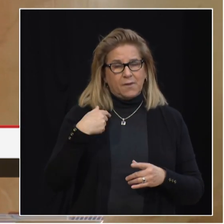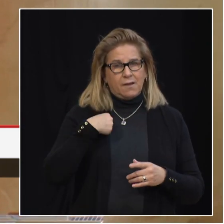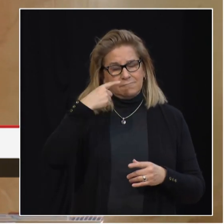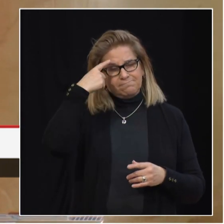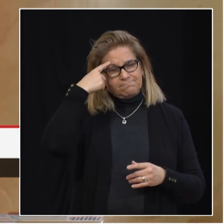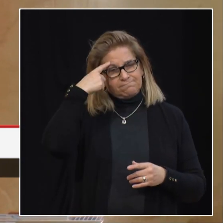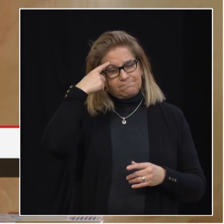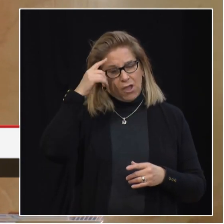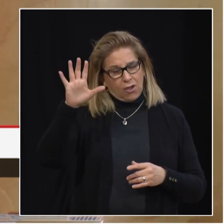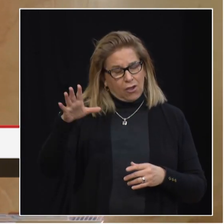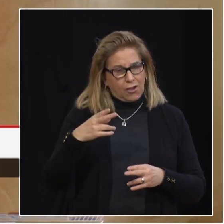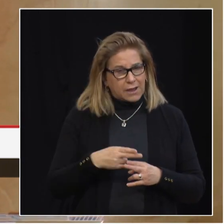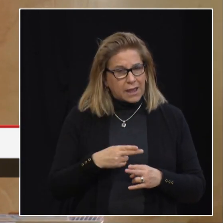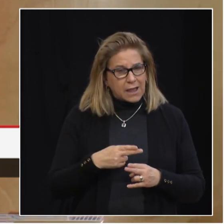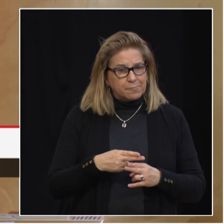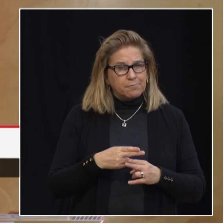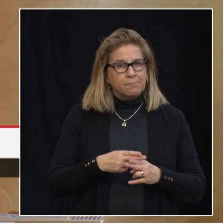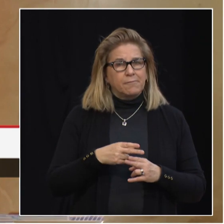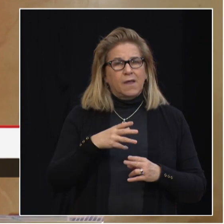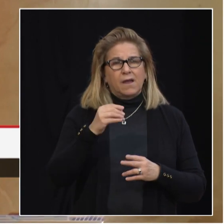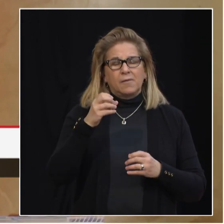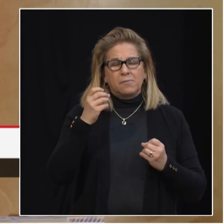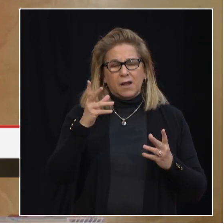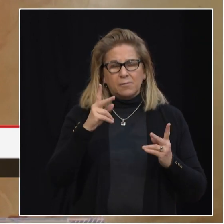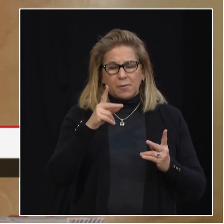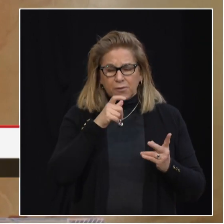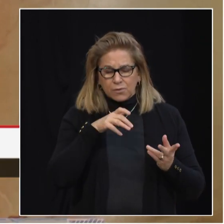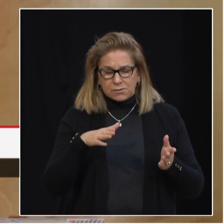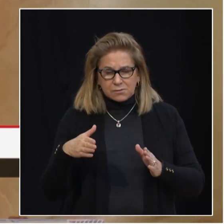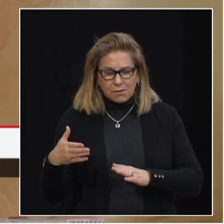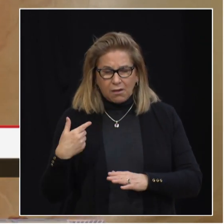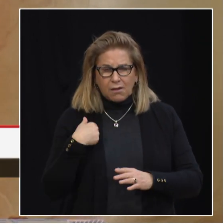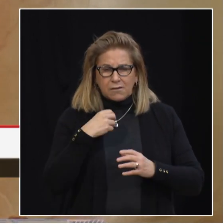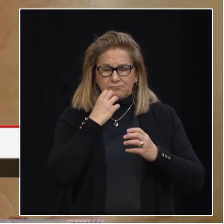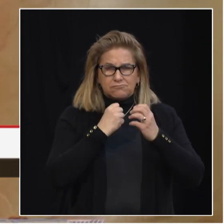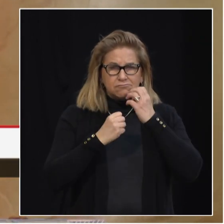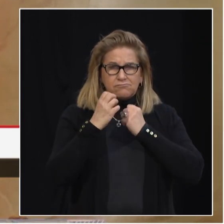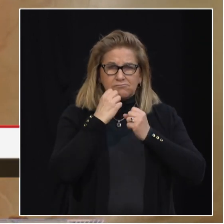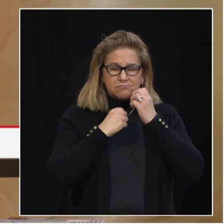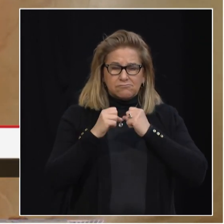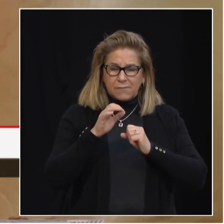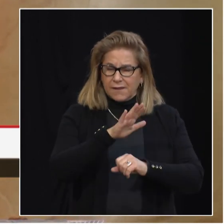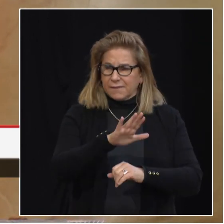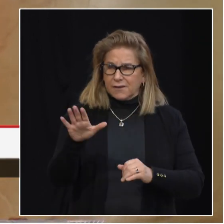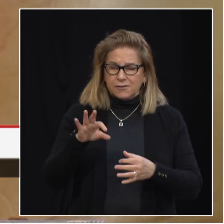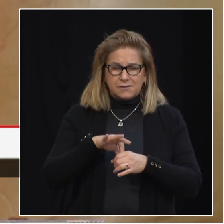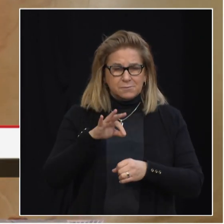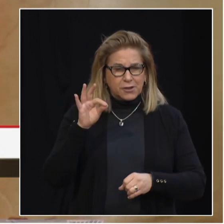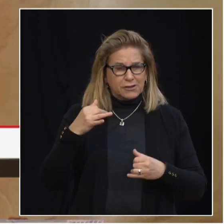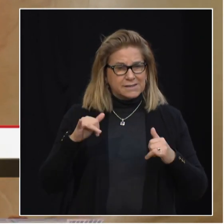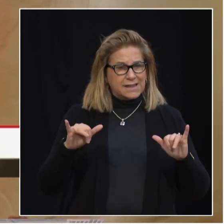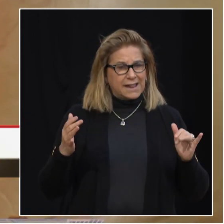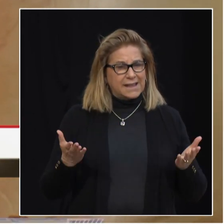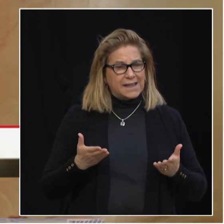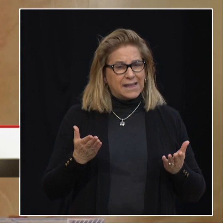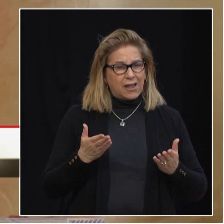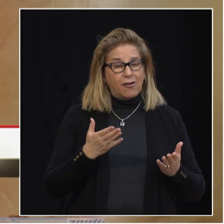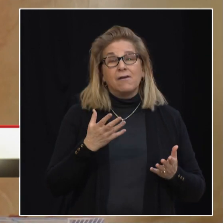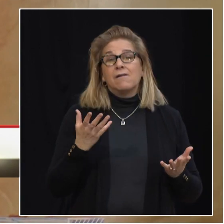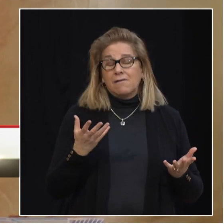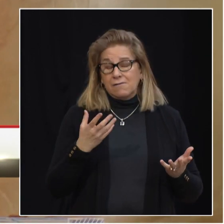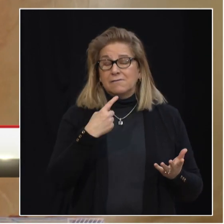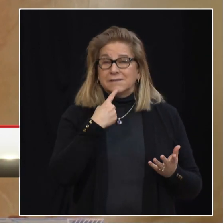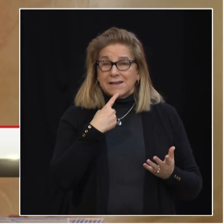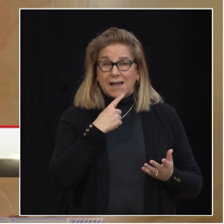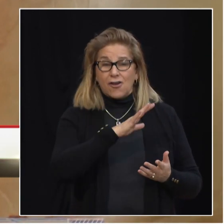because yet again I get to say another powerful woman's name. And by saying her name, it brings her honor. So with